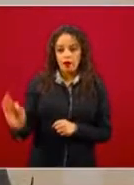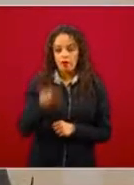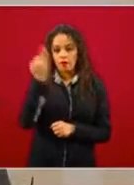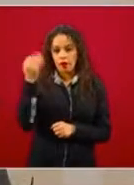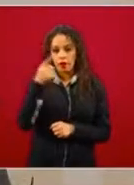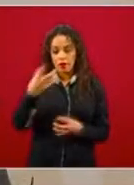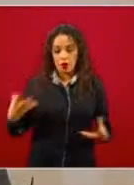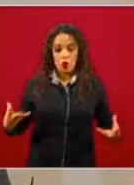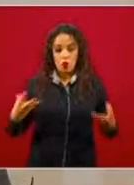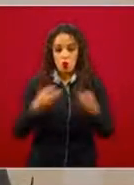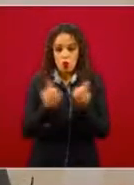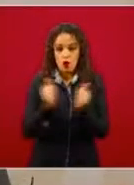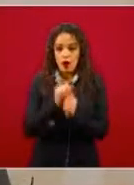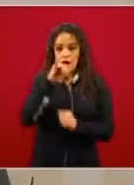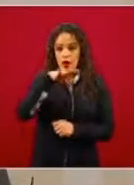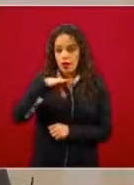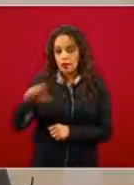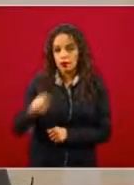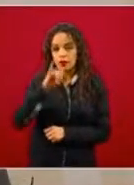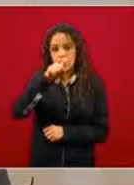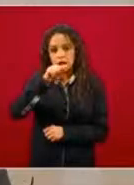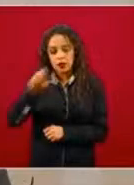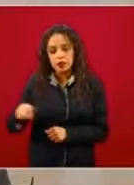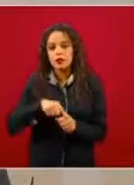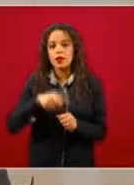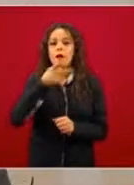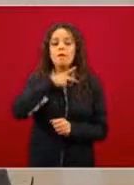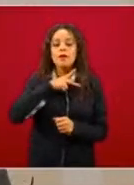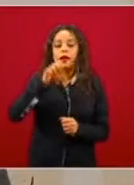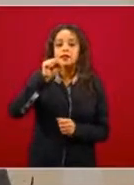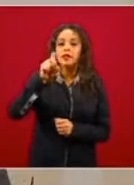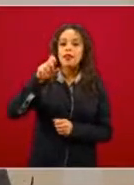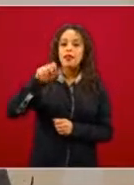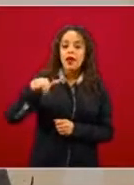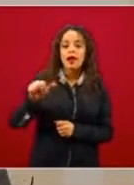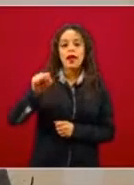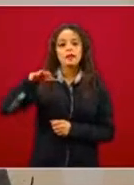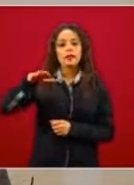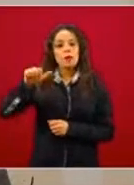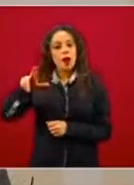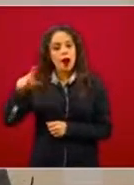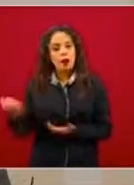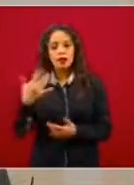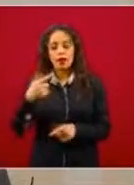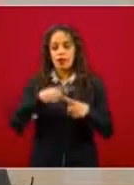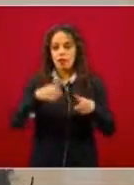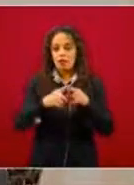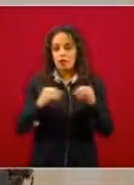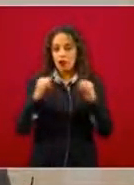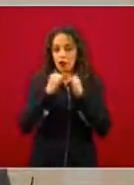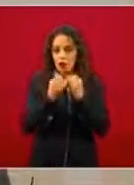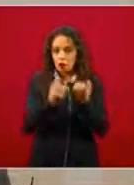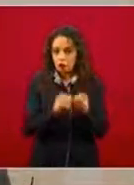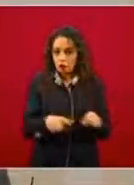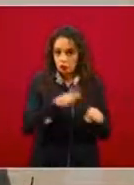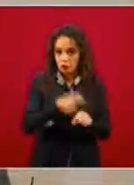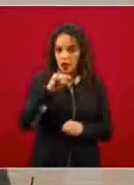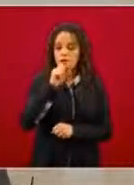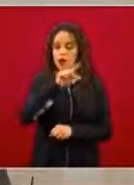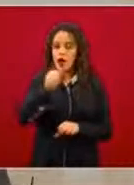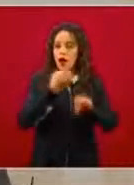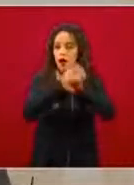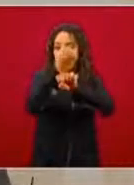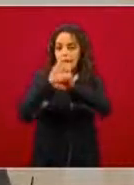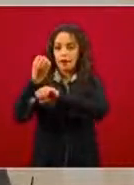Health and the Federal Institutes for Reference that, along with IMSS, ISTE, PEMEX, CEMAR, and other institutions